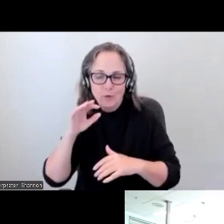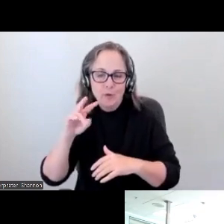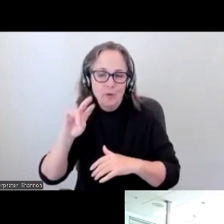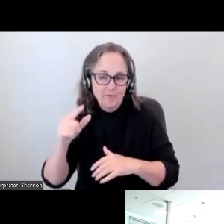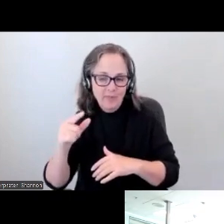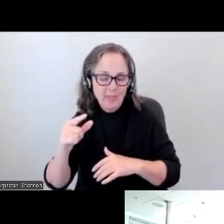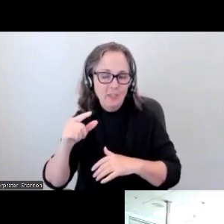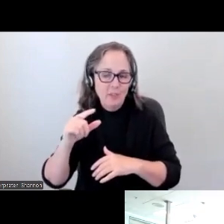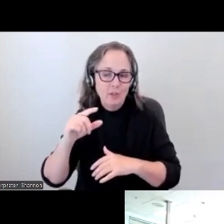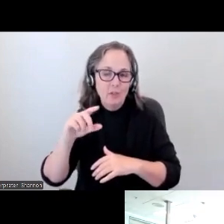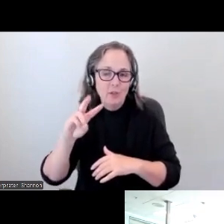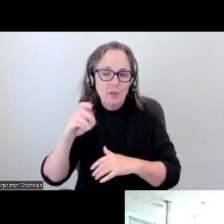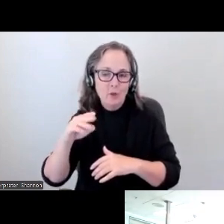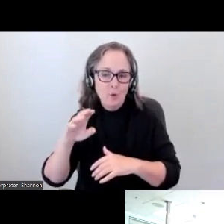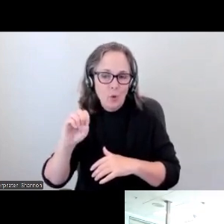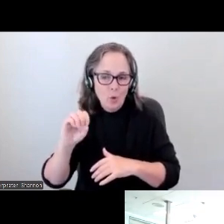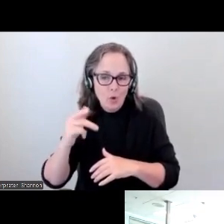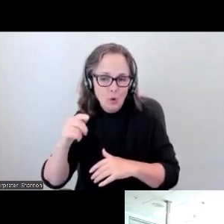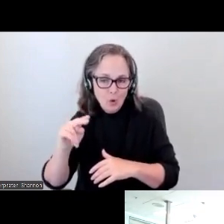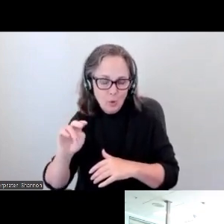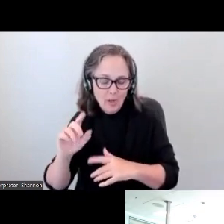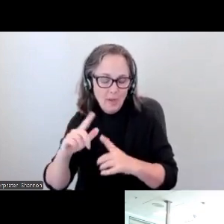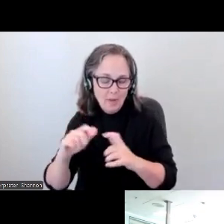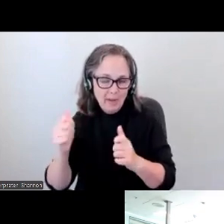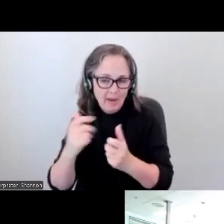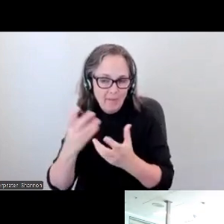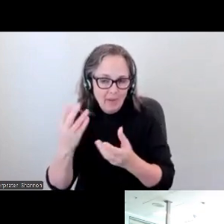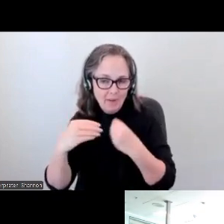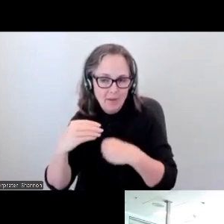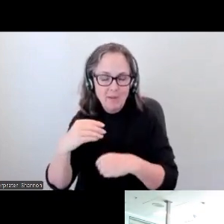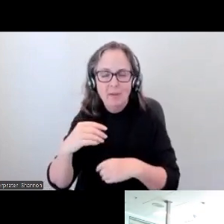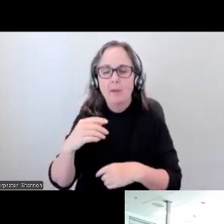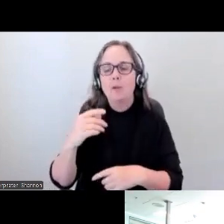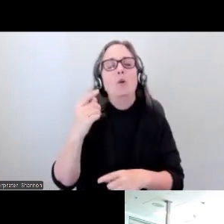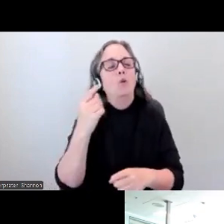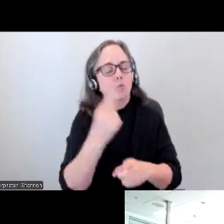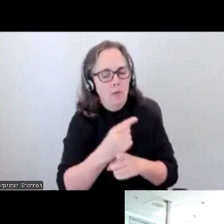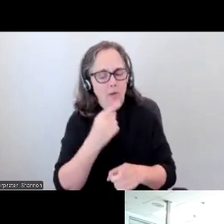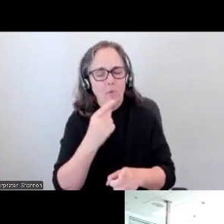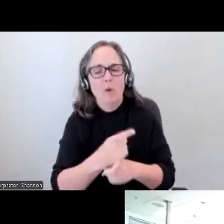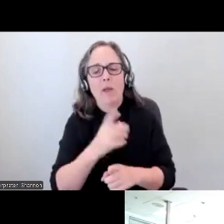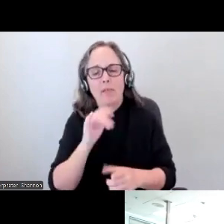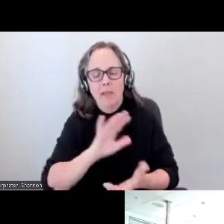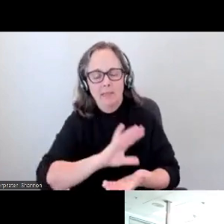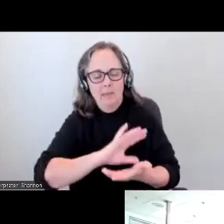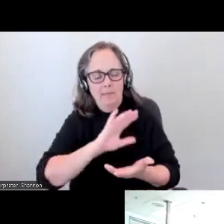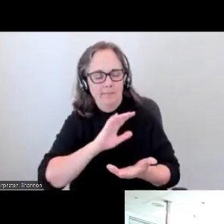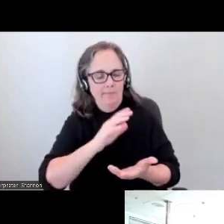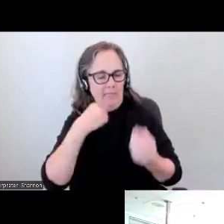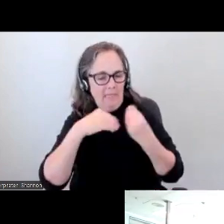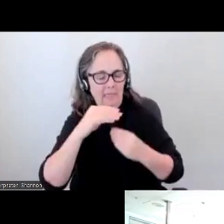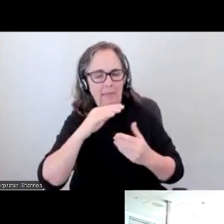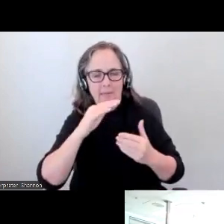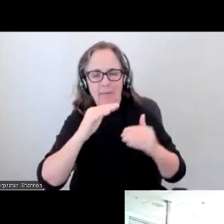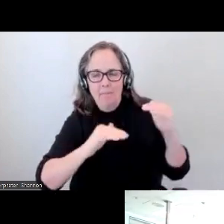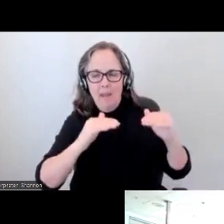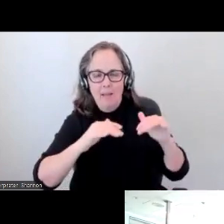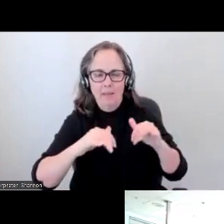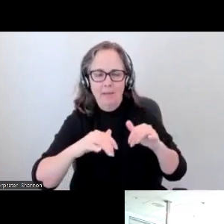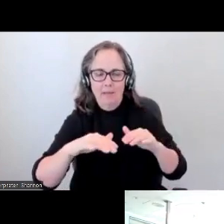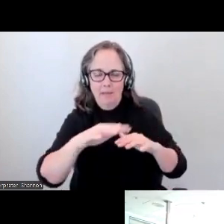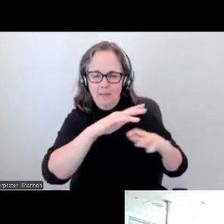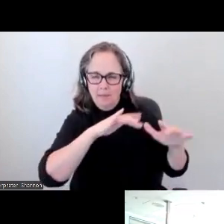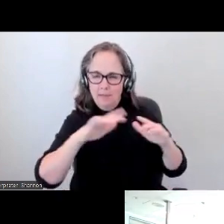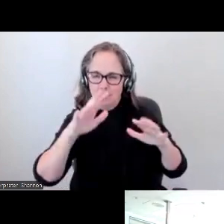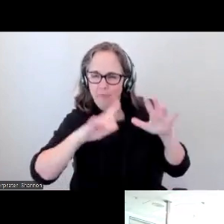is usually a benefit all around, not just for Yes. reducing risk. Yeah, and that's the idea, right? With everything that we talk